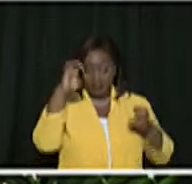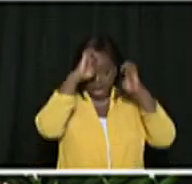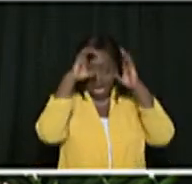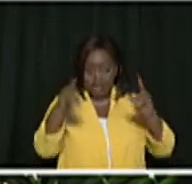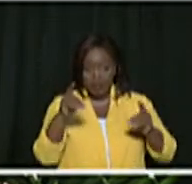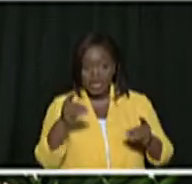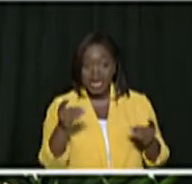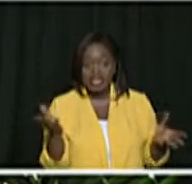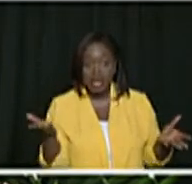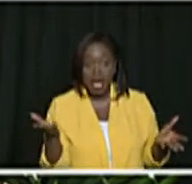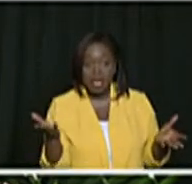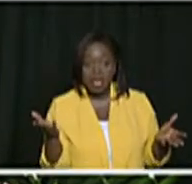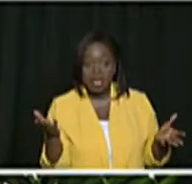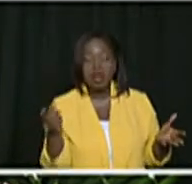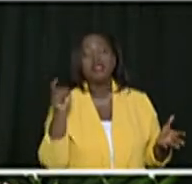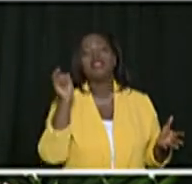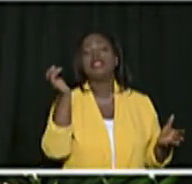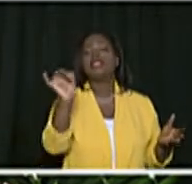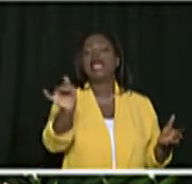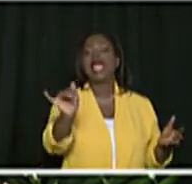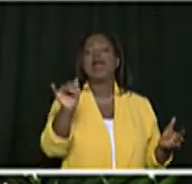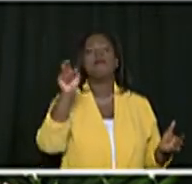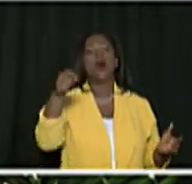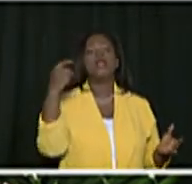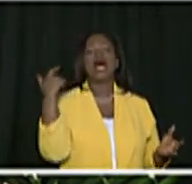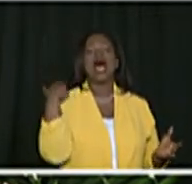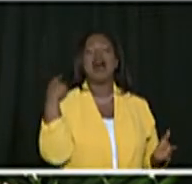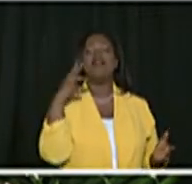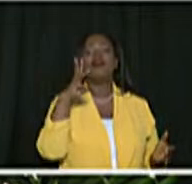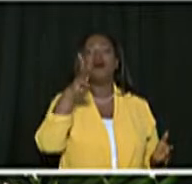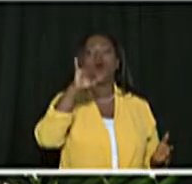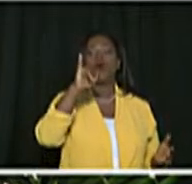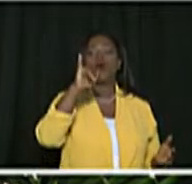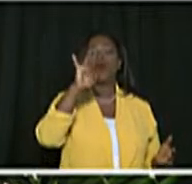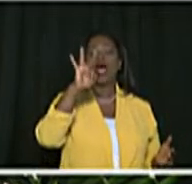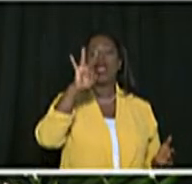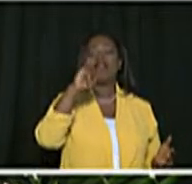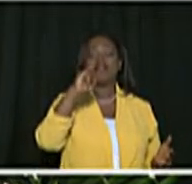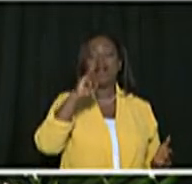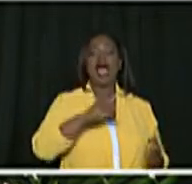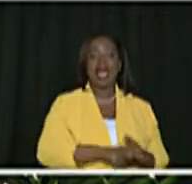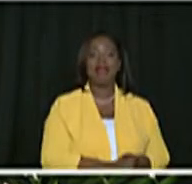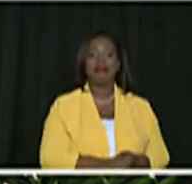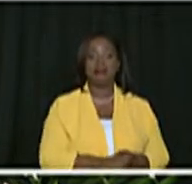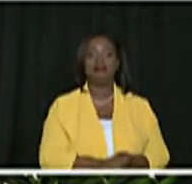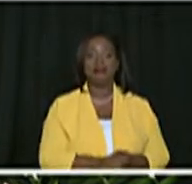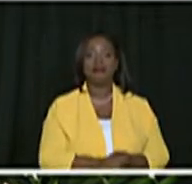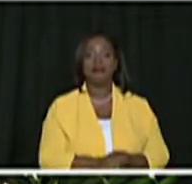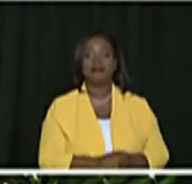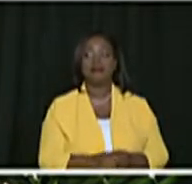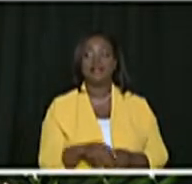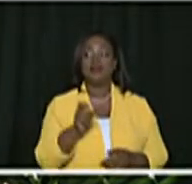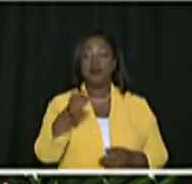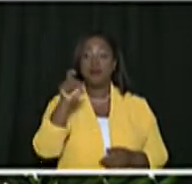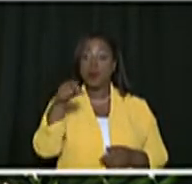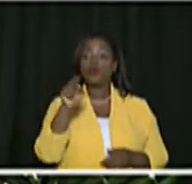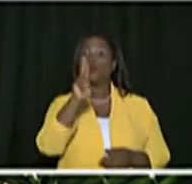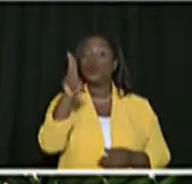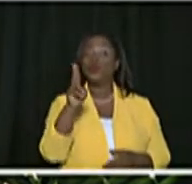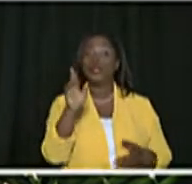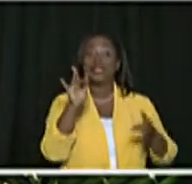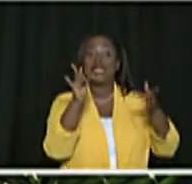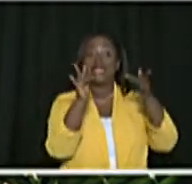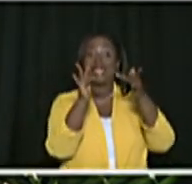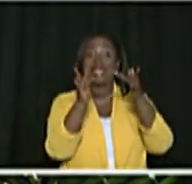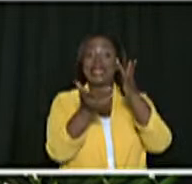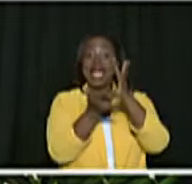the 21st century that does not include online education, that does not include the use of technology within